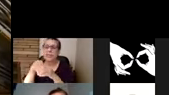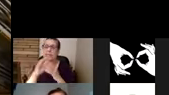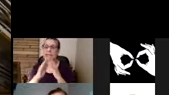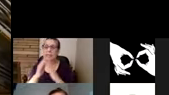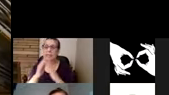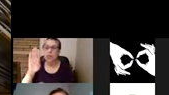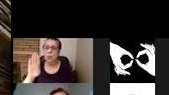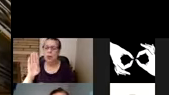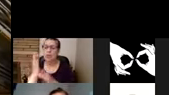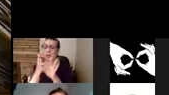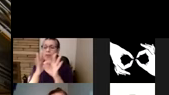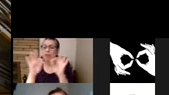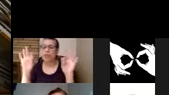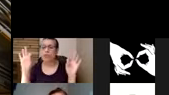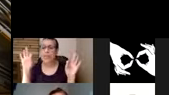areas for free.